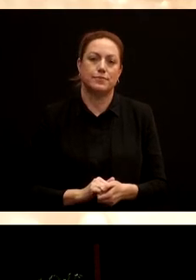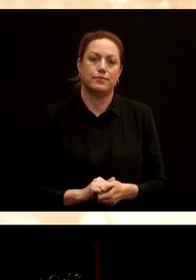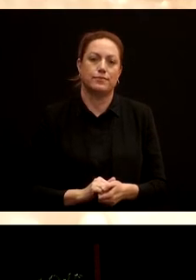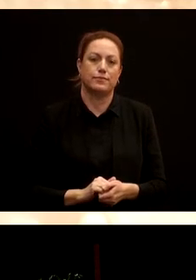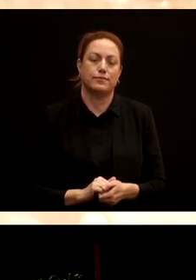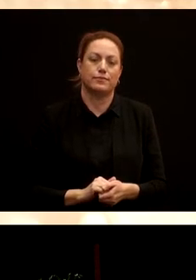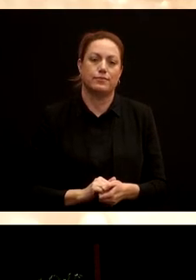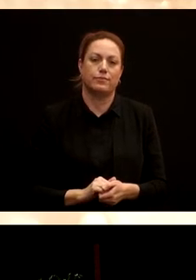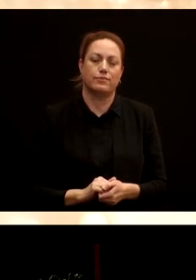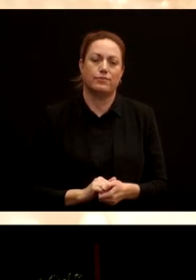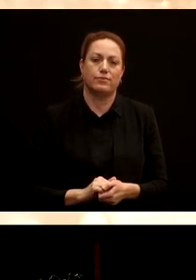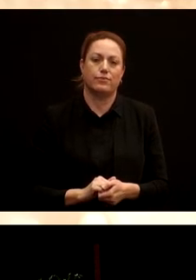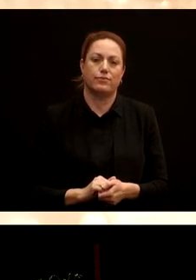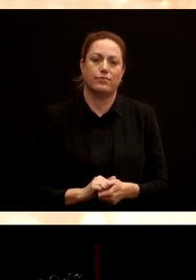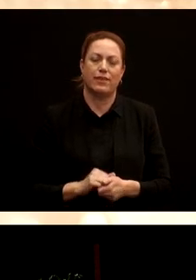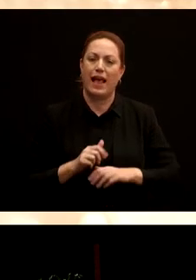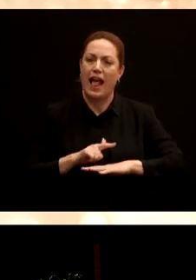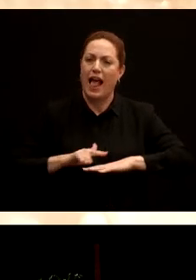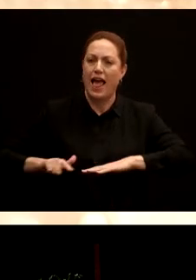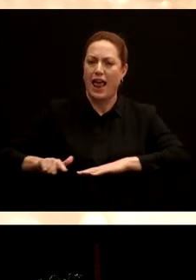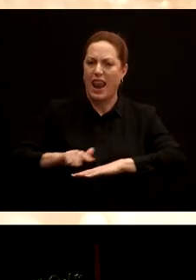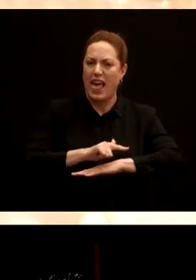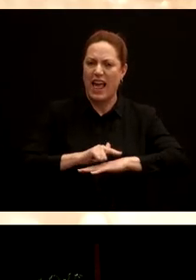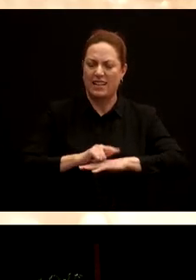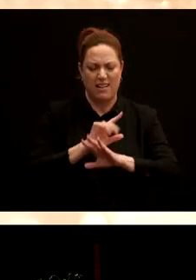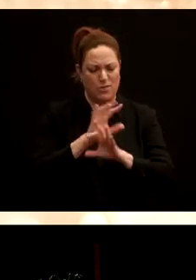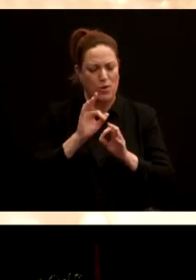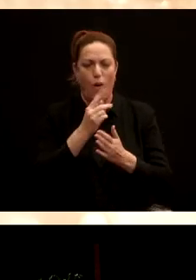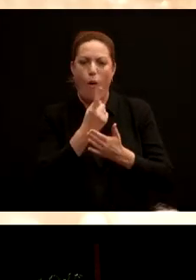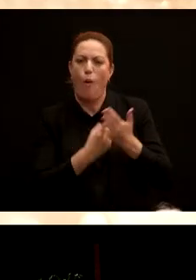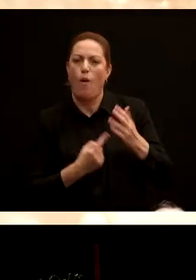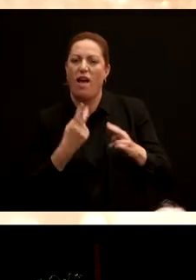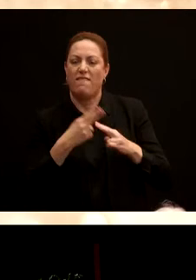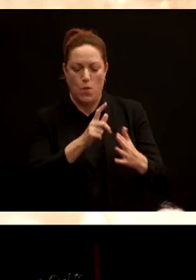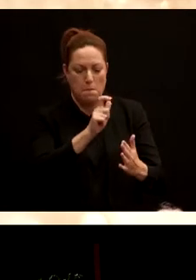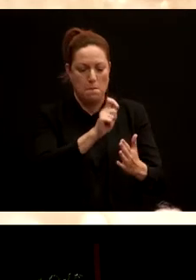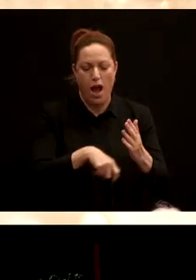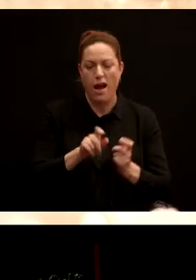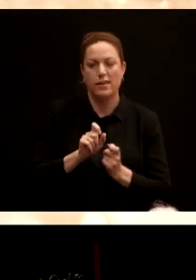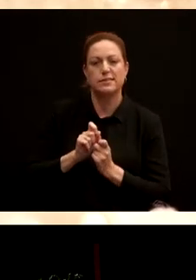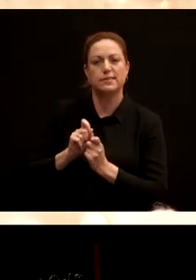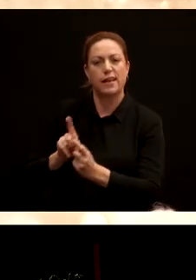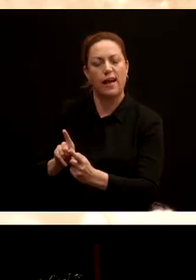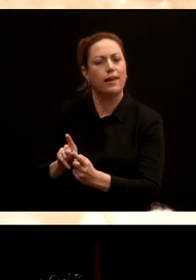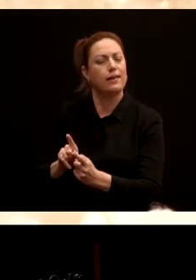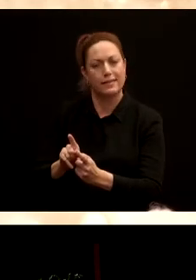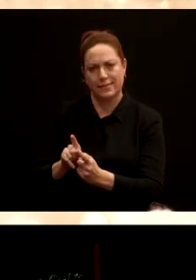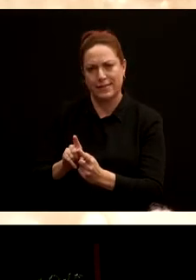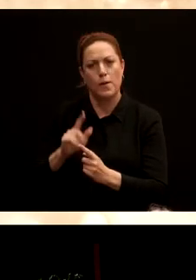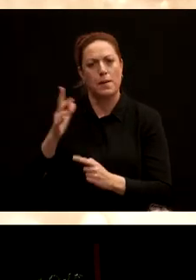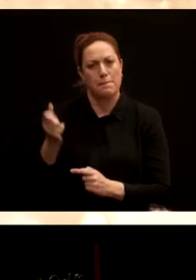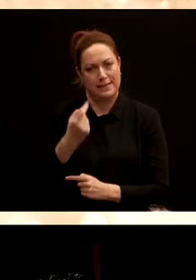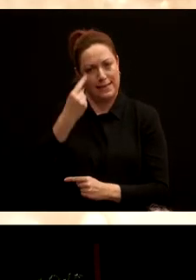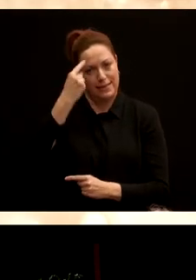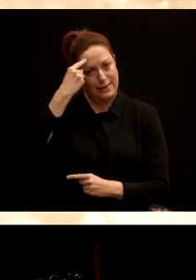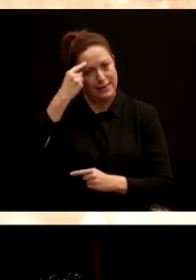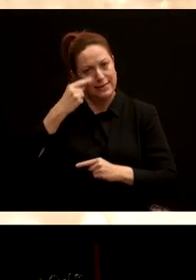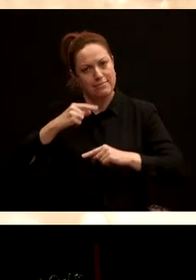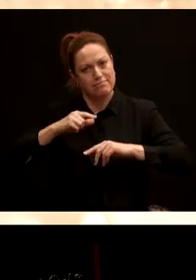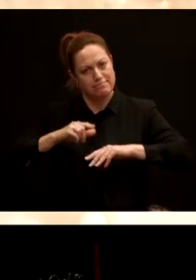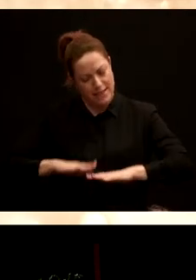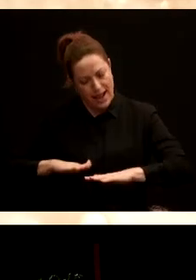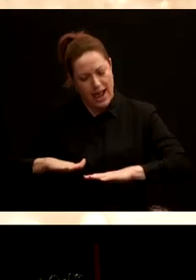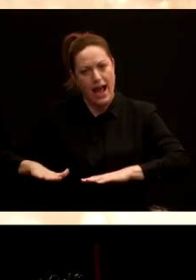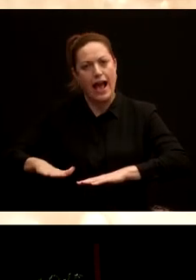than merely something to be bought and sold. We will look on the land as a gift for which we